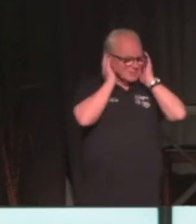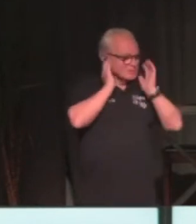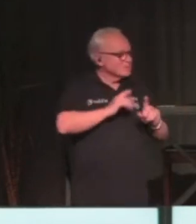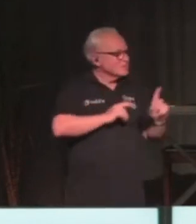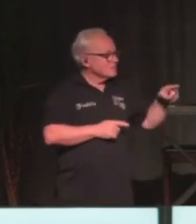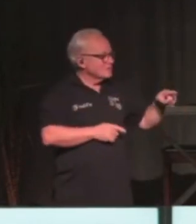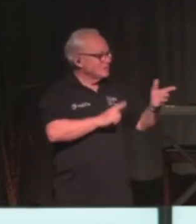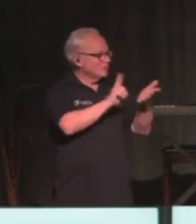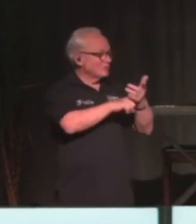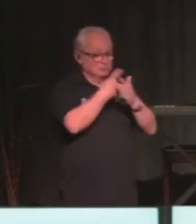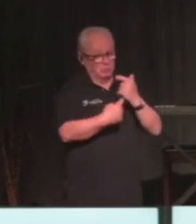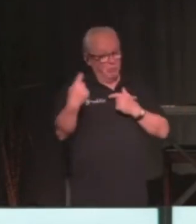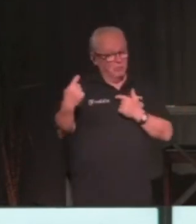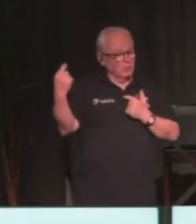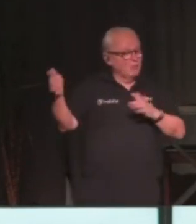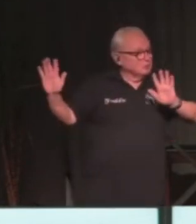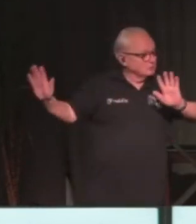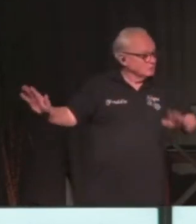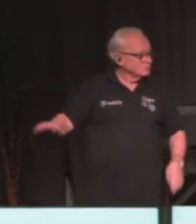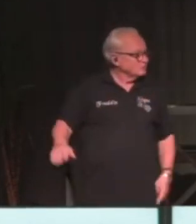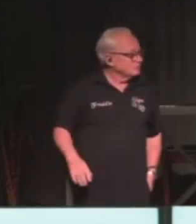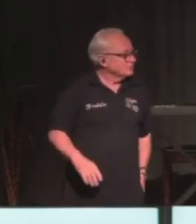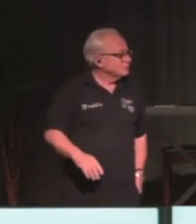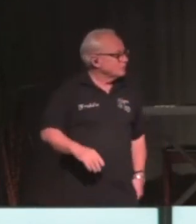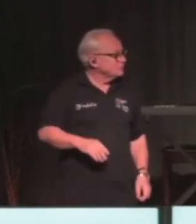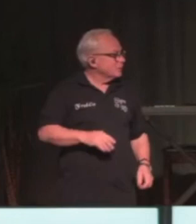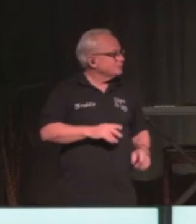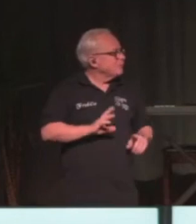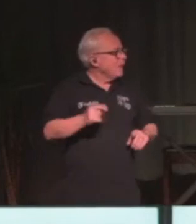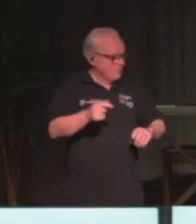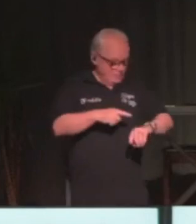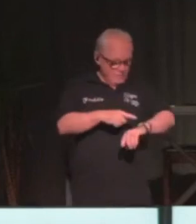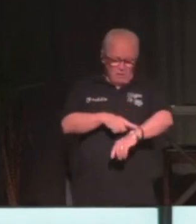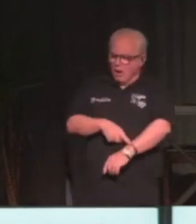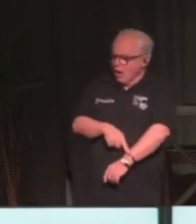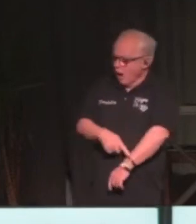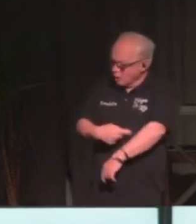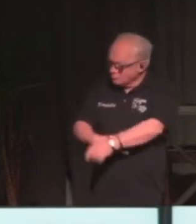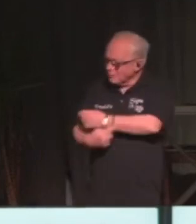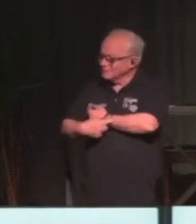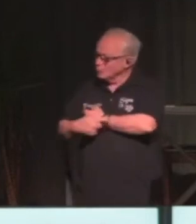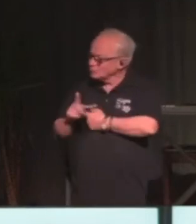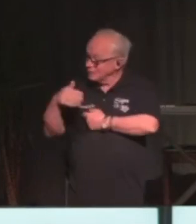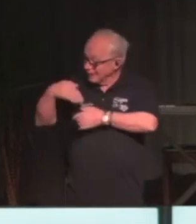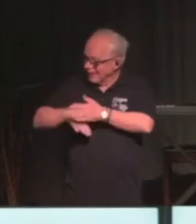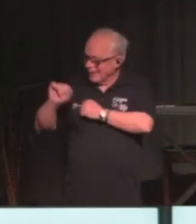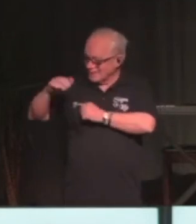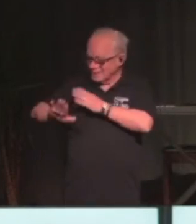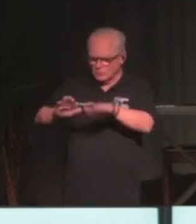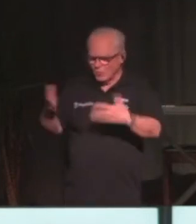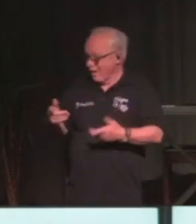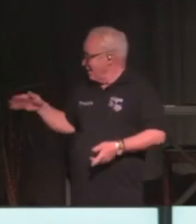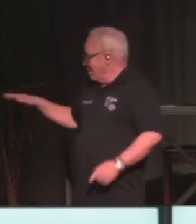And Lorraine saying, on your own, son. You can get your wee armbands there for In His Steps. Just they're over there on the